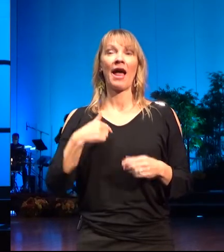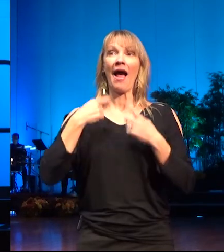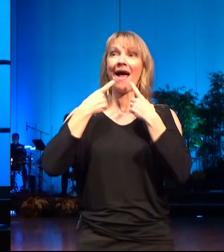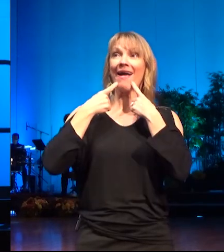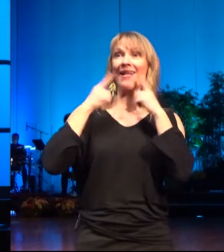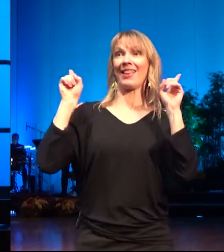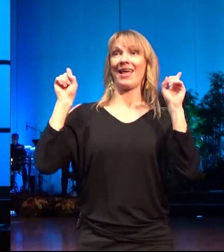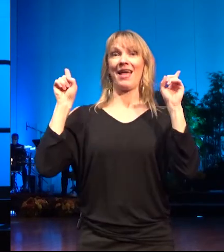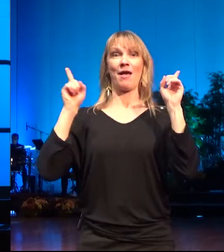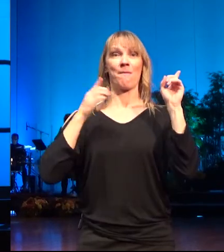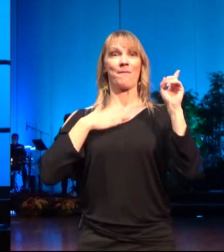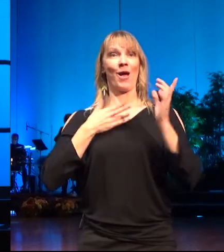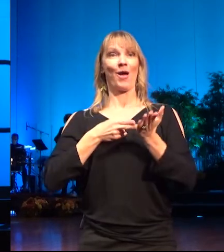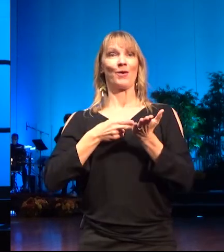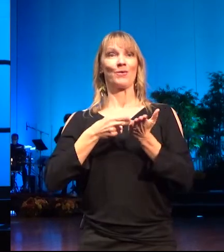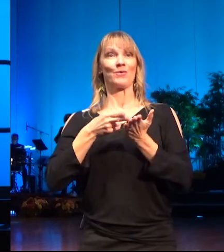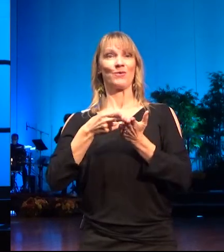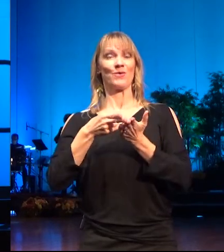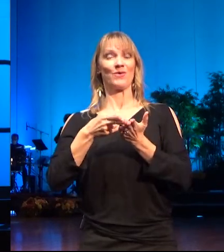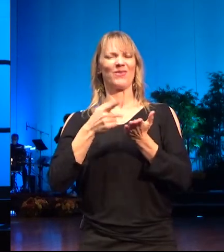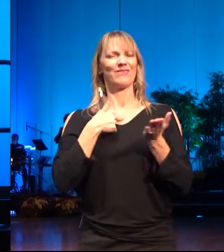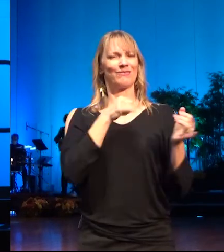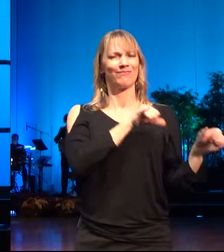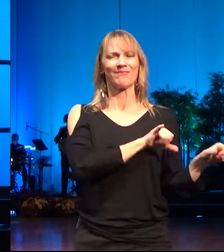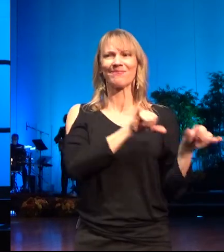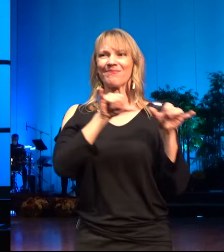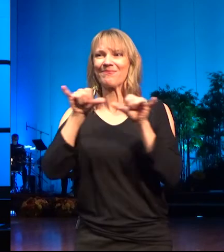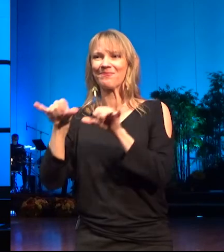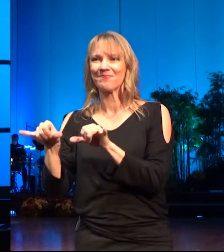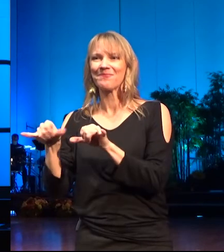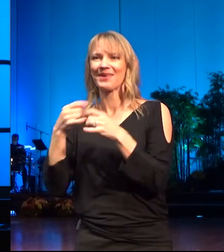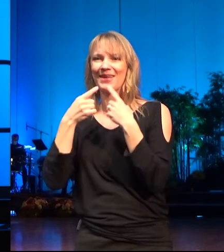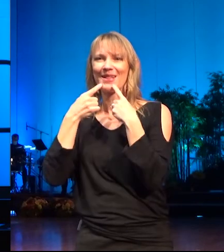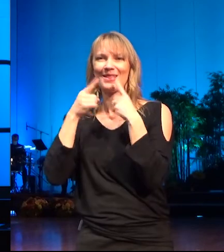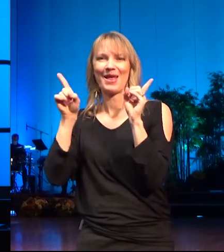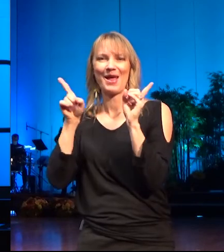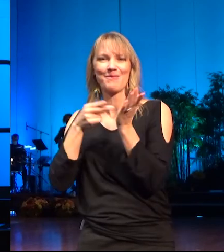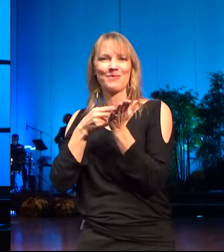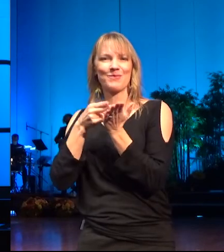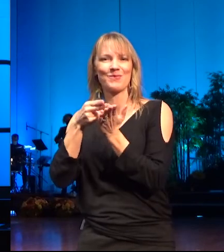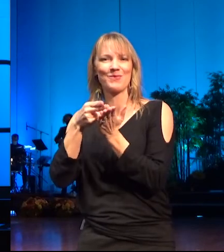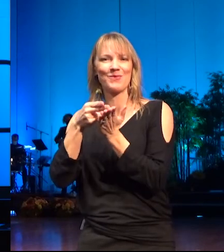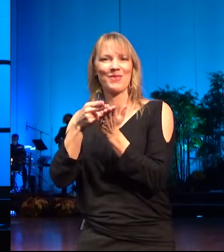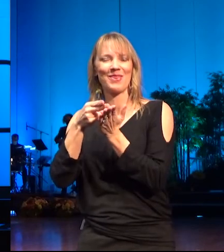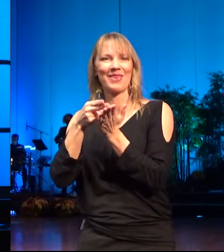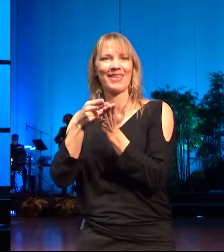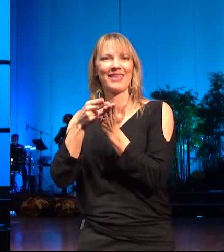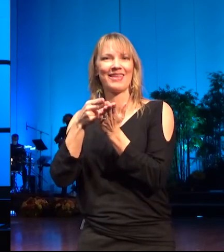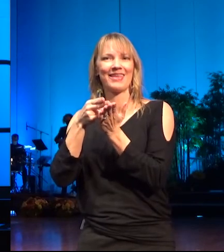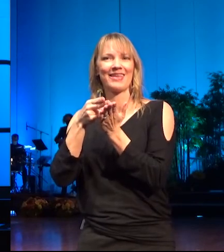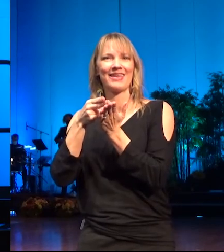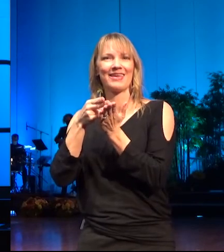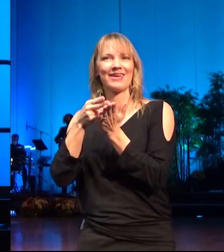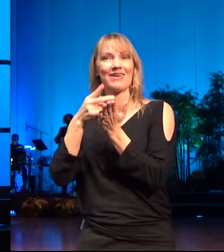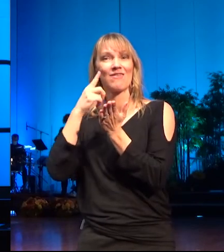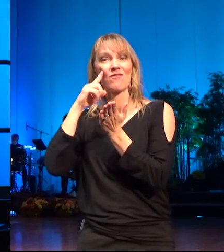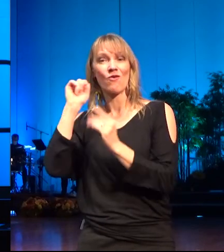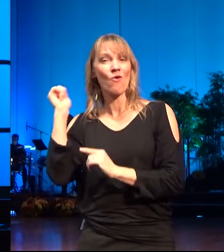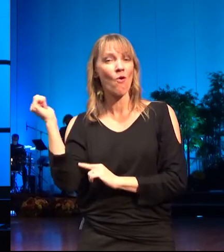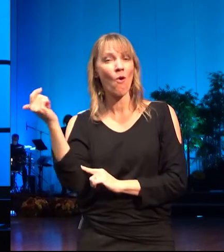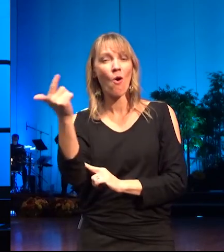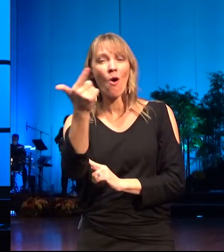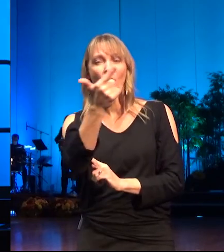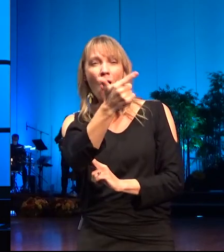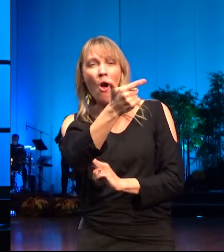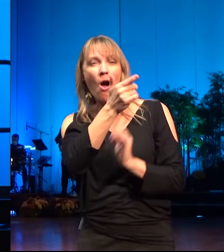And as I claim this as my truth, I likewise claim this as the truth